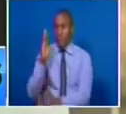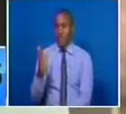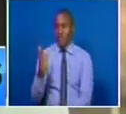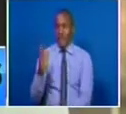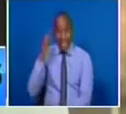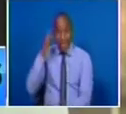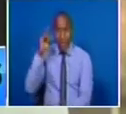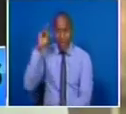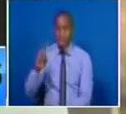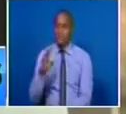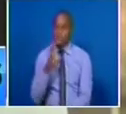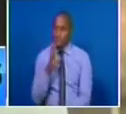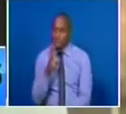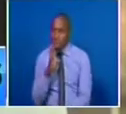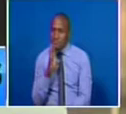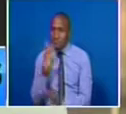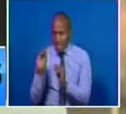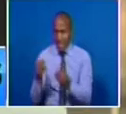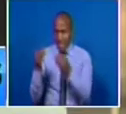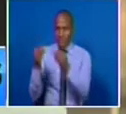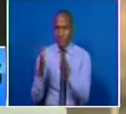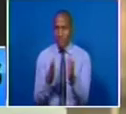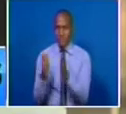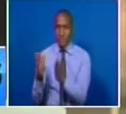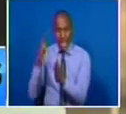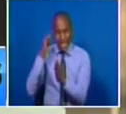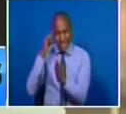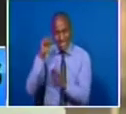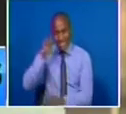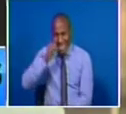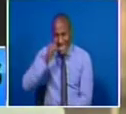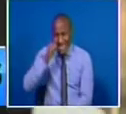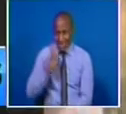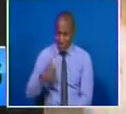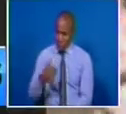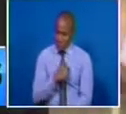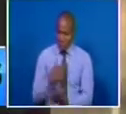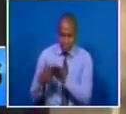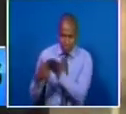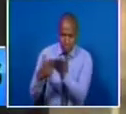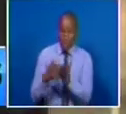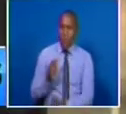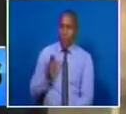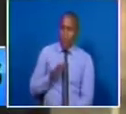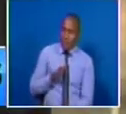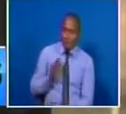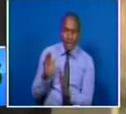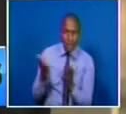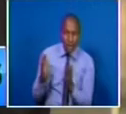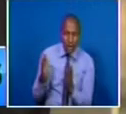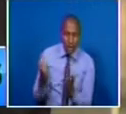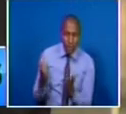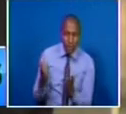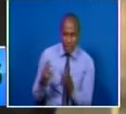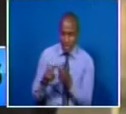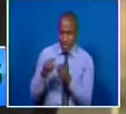to talk to give these people a future. I think it's really interesting for us to talk about where we are as far as women are concerned, as